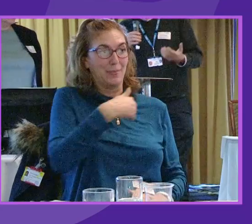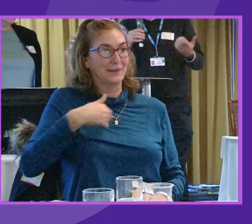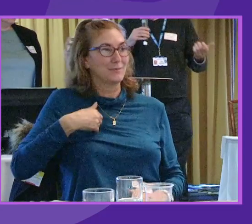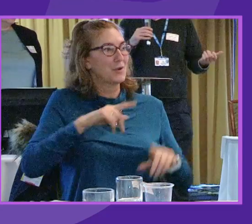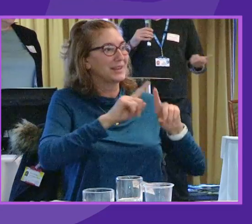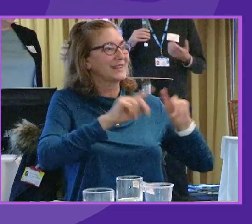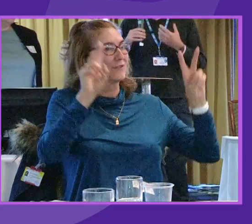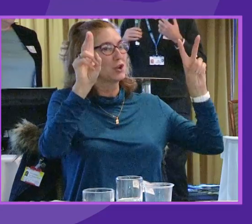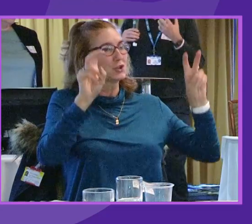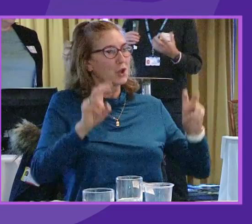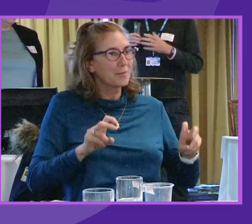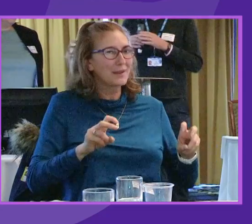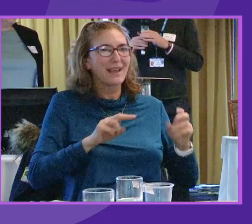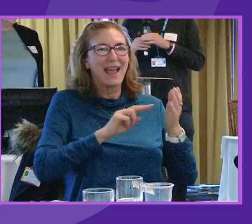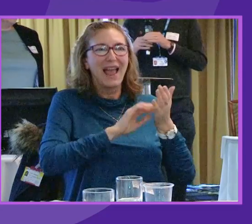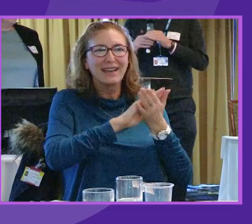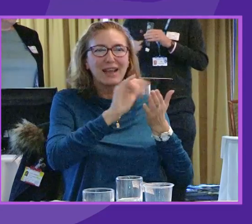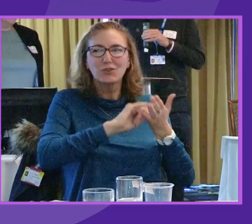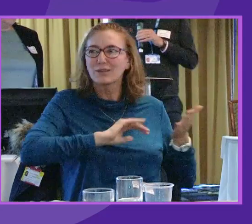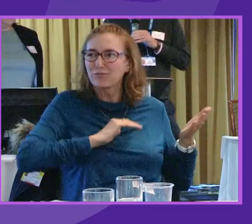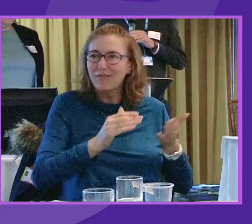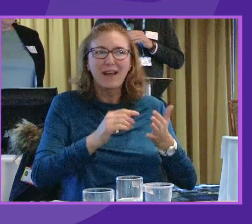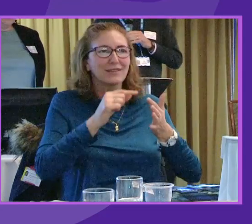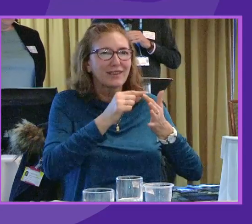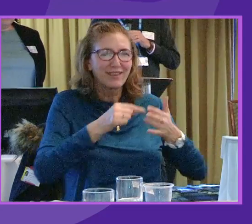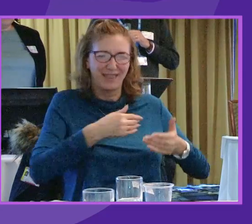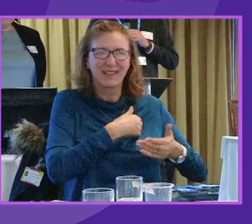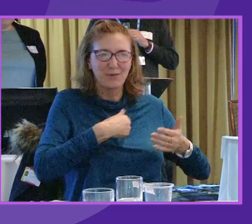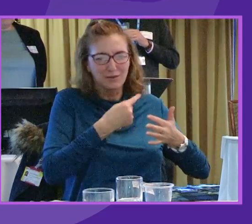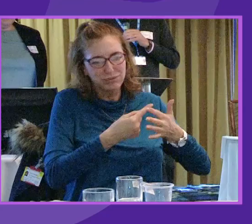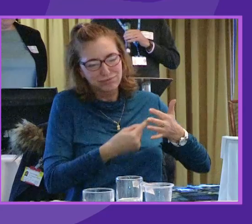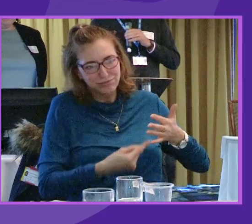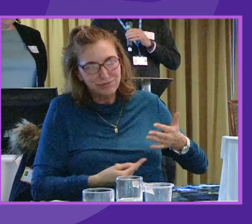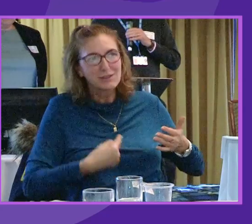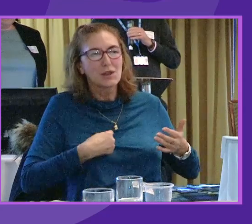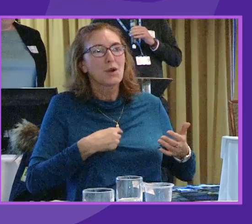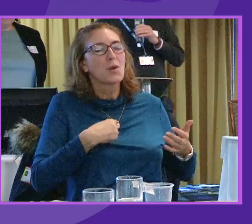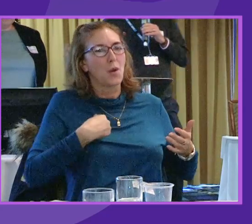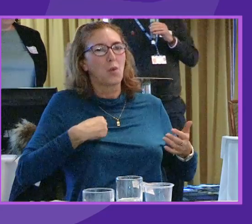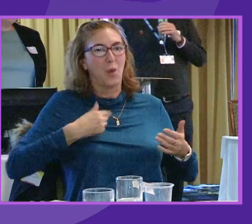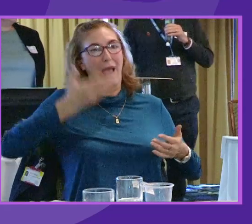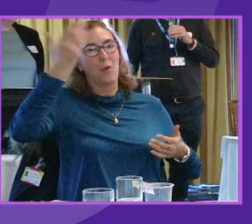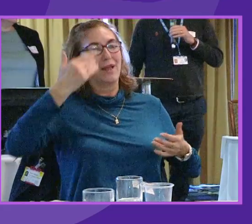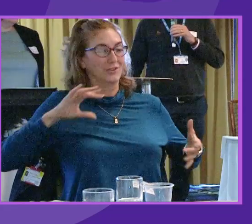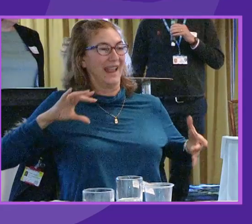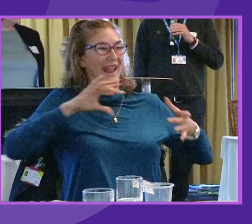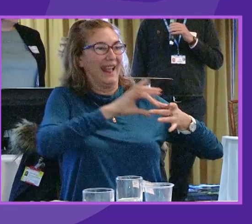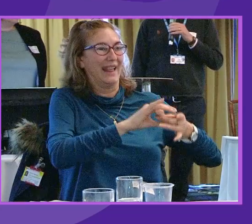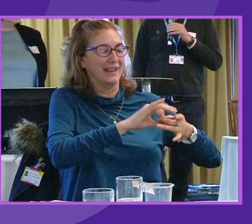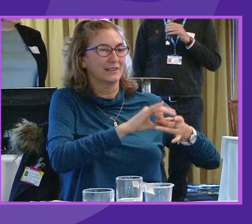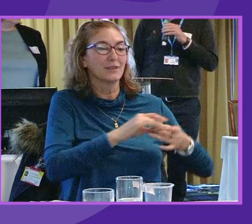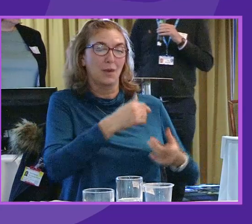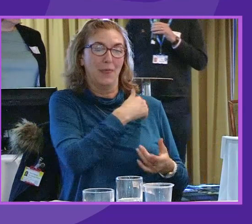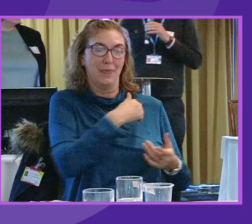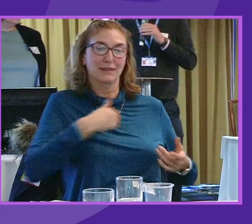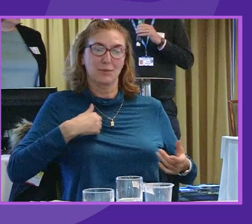morning's topics about kind of third sector NHS providers, hopefully what we'll have here, if we just go to the first slide,